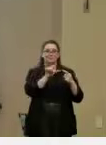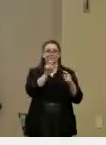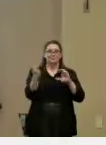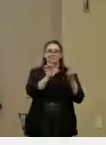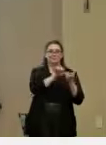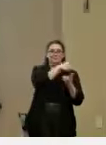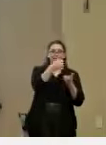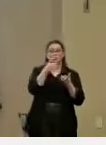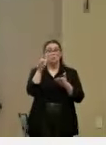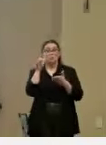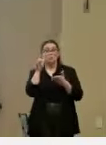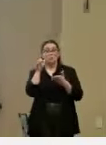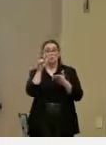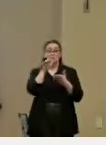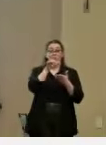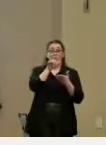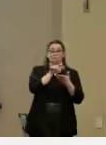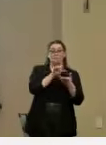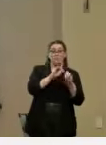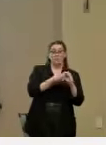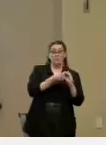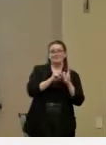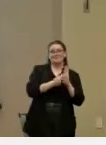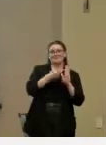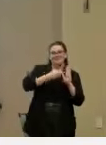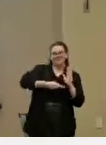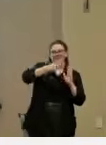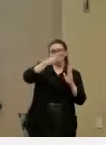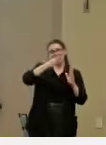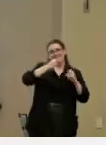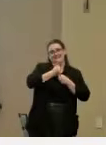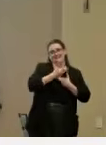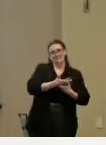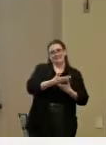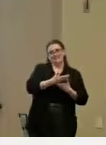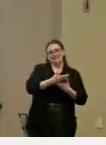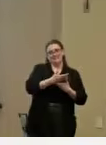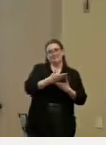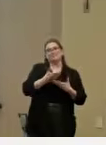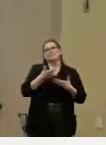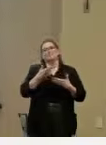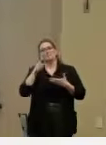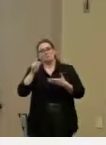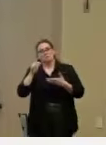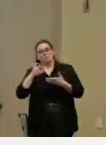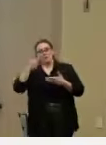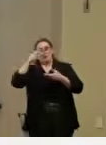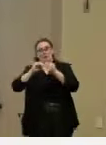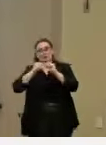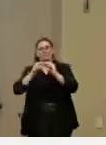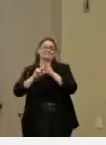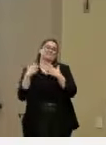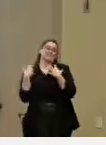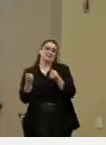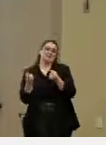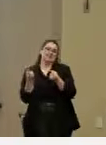where low numbers mean high fatigue and high numbers means healthy. And these patients had an average of about